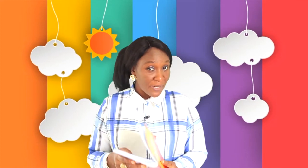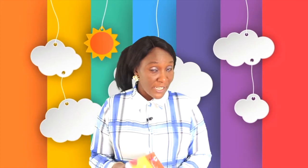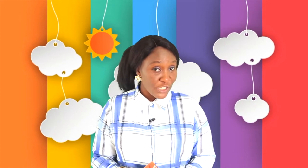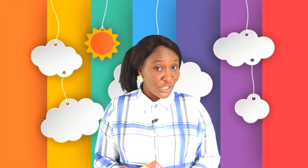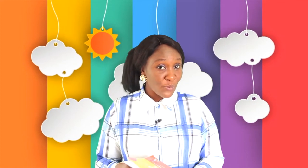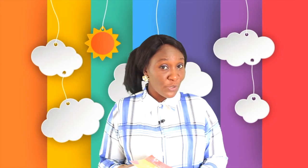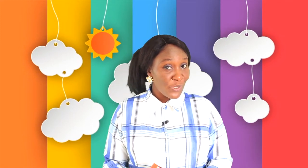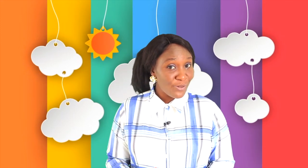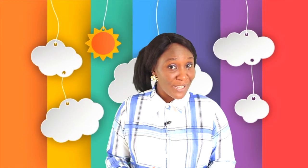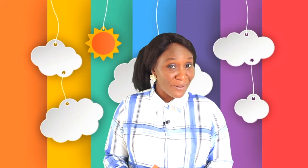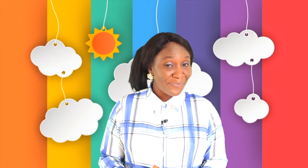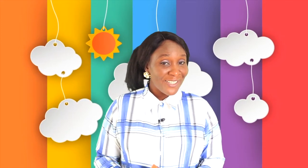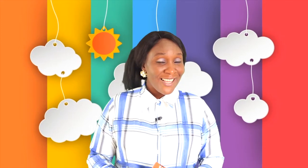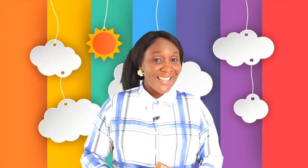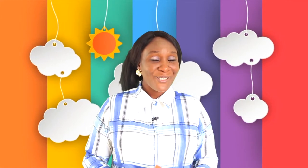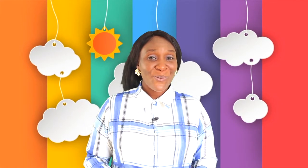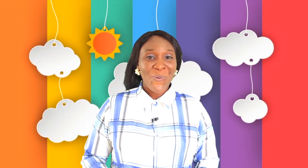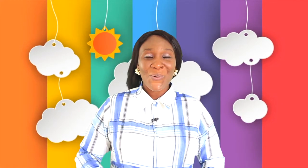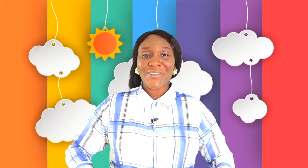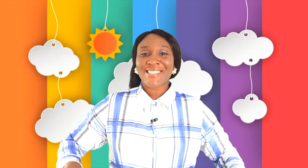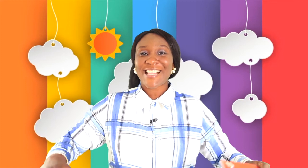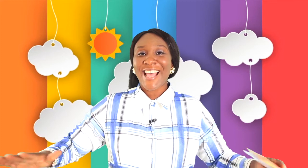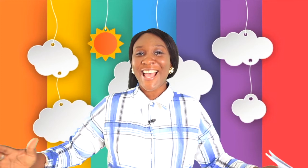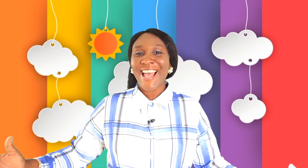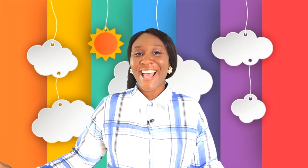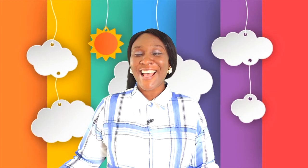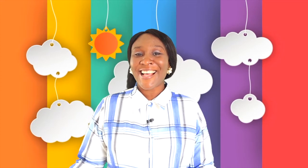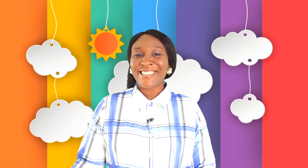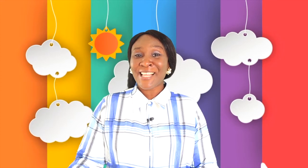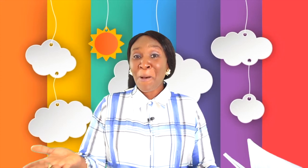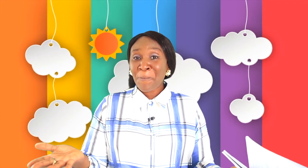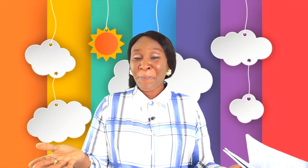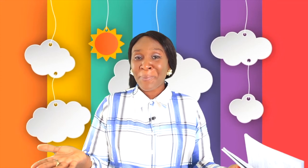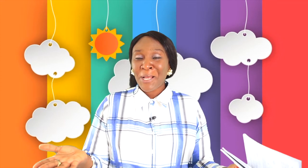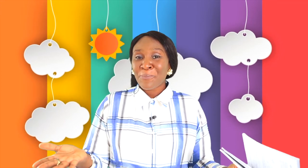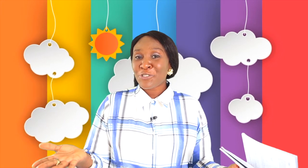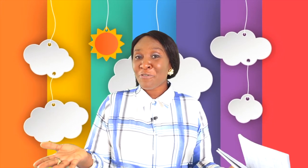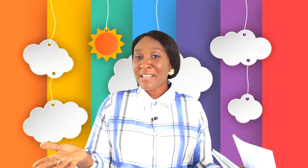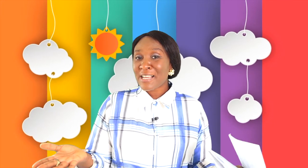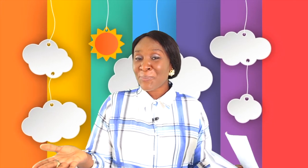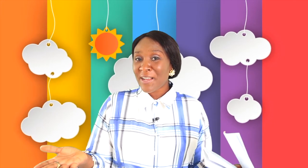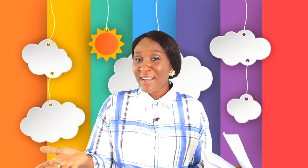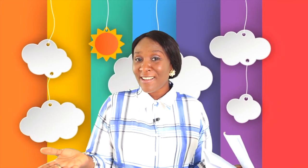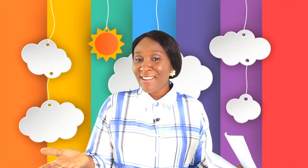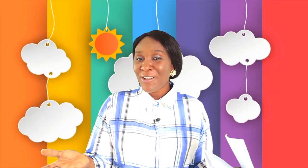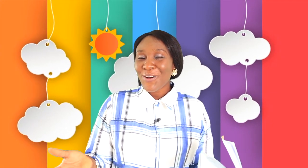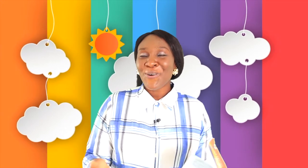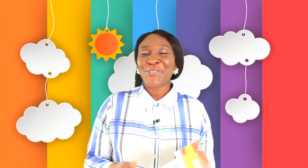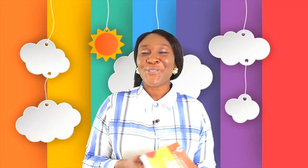life applications. What do we do now? Let's all stand up. Put your right hand